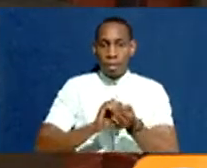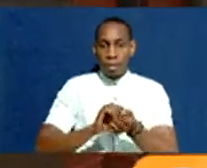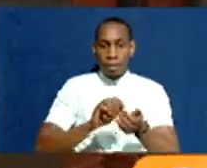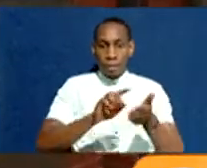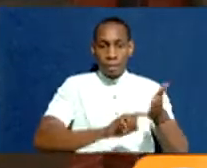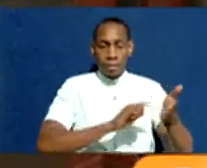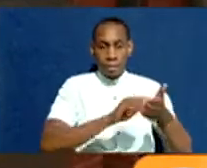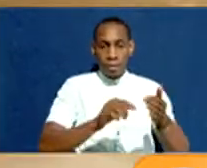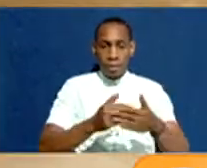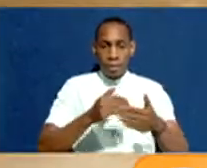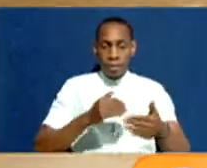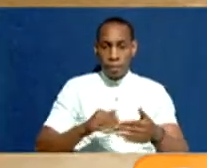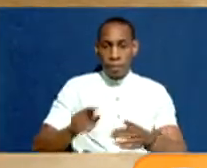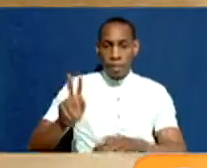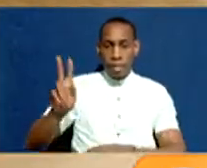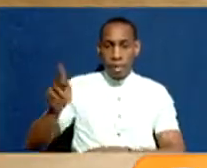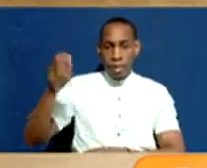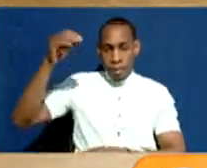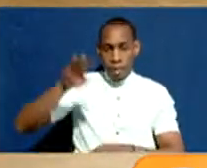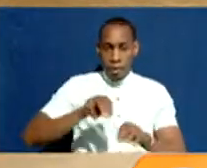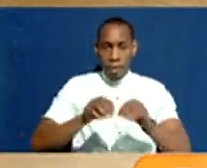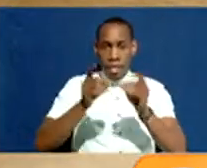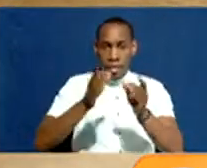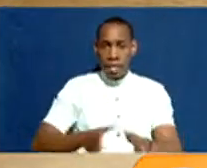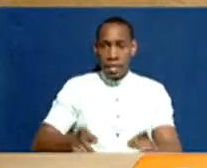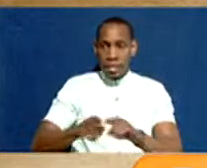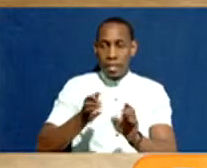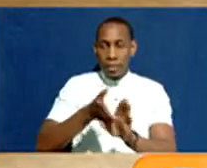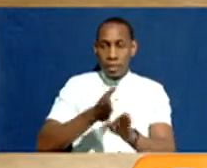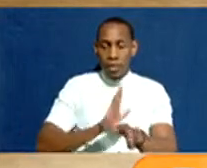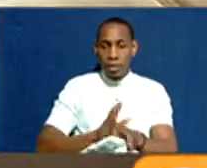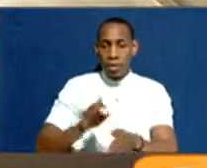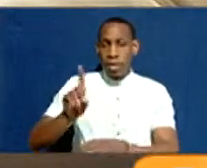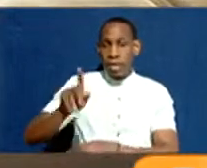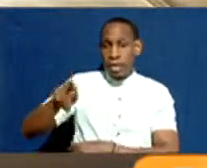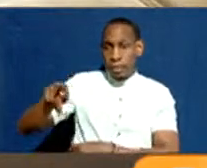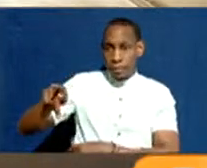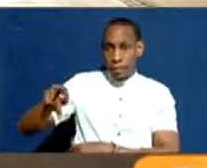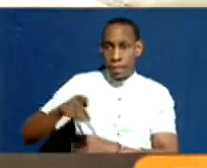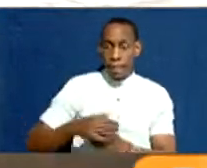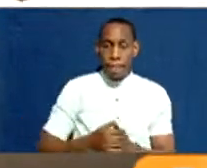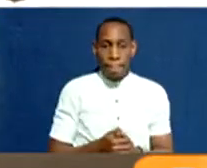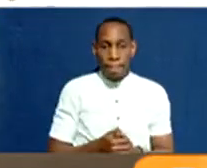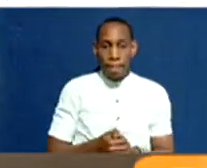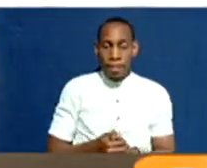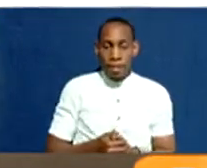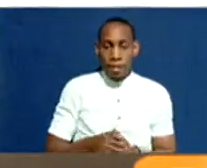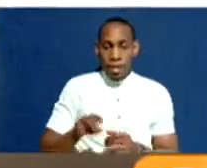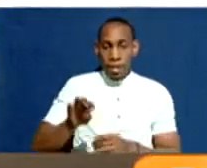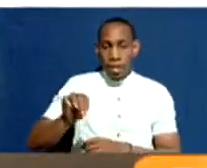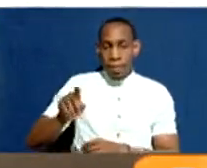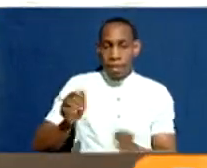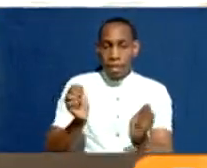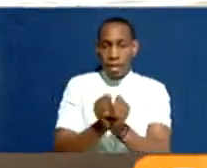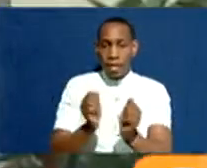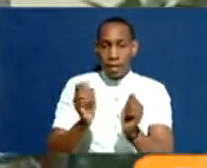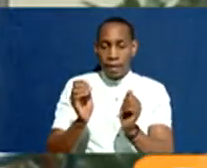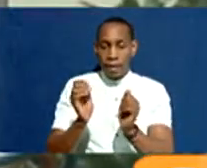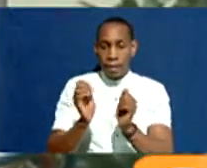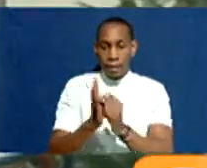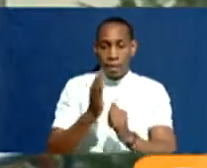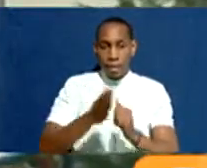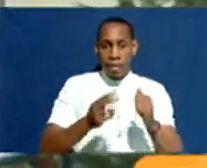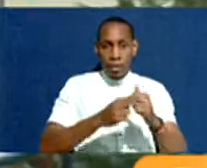Power Managing Director Ben Chumo were also dropped by the DPP. Chumo was arrested on 14th of